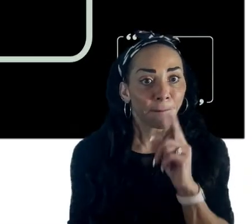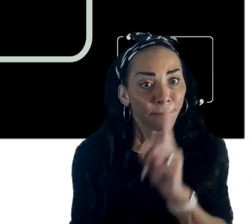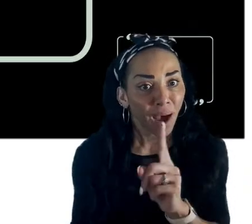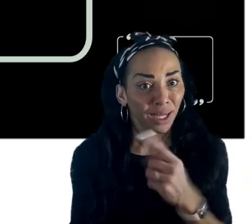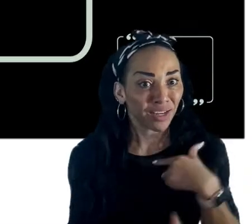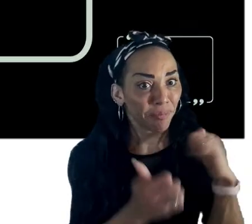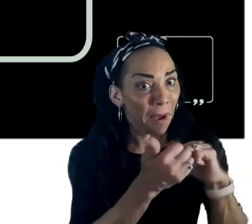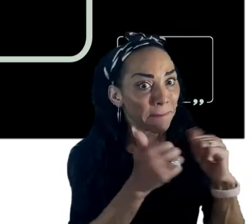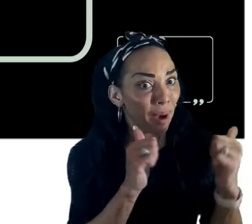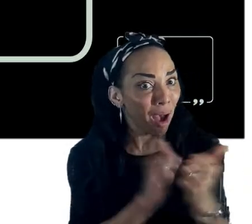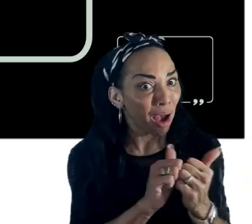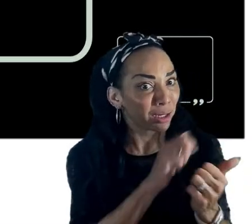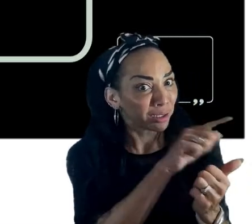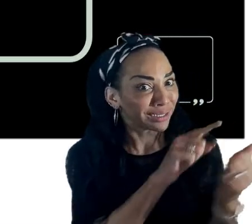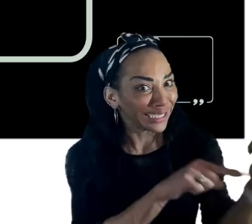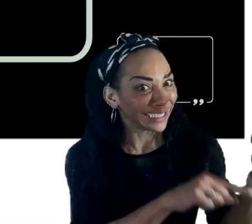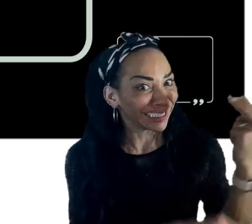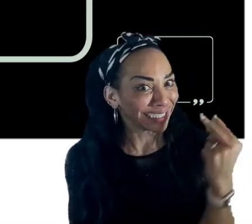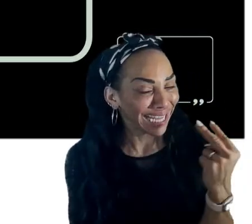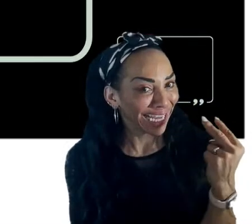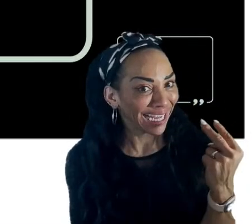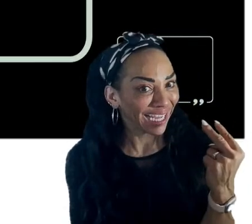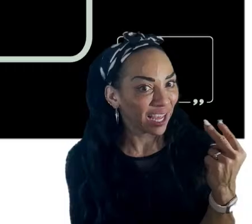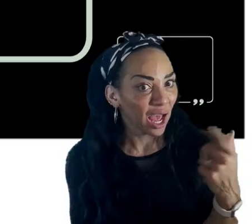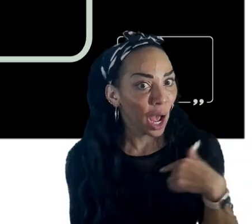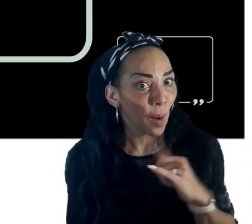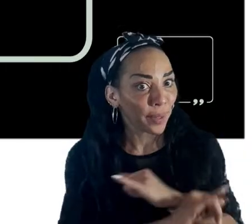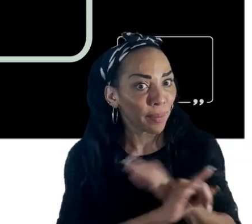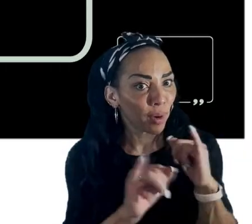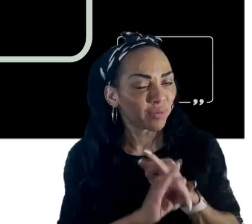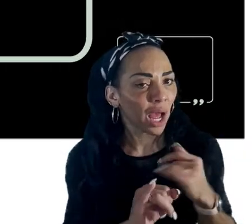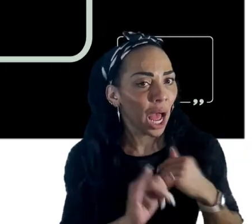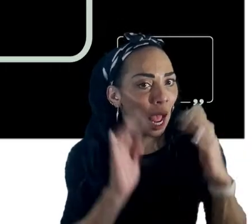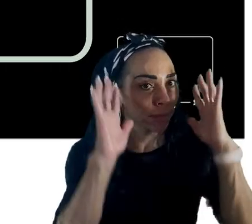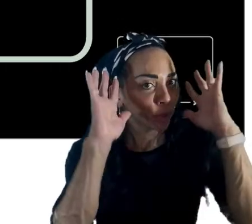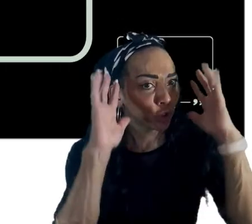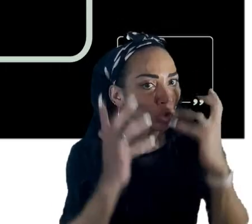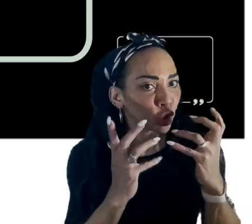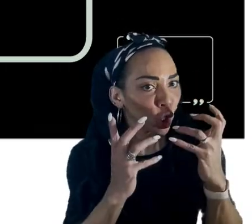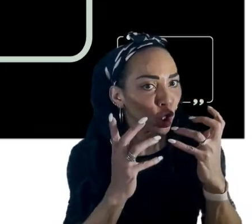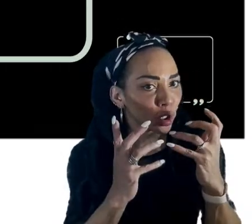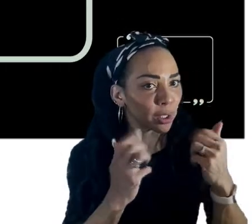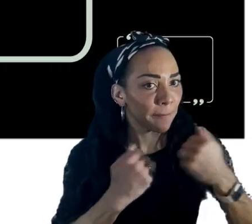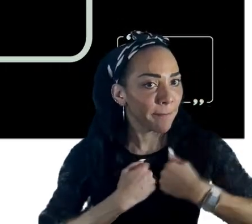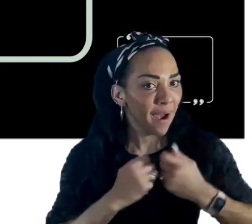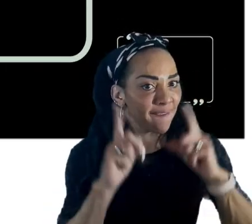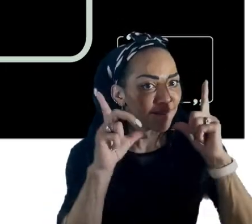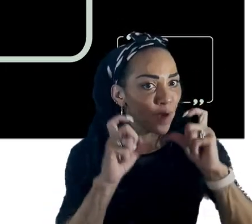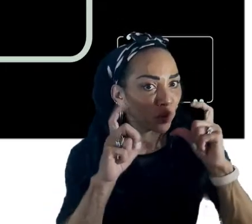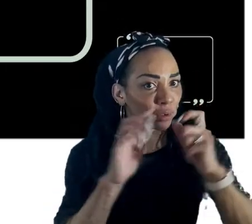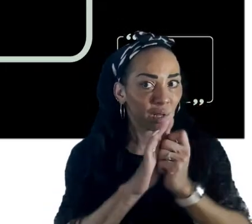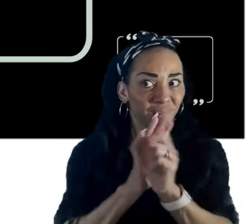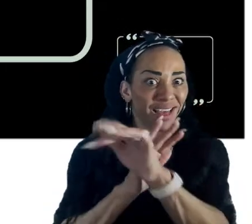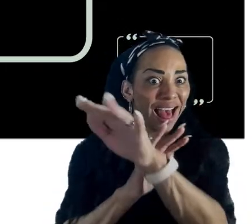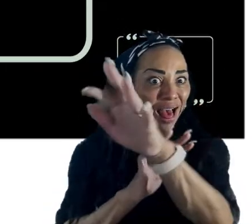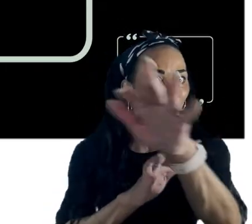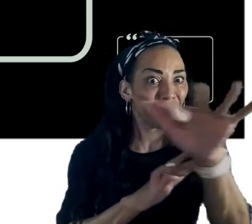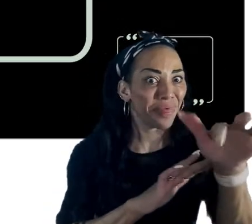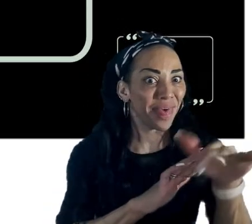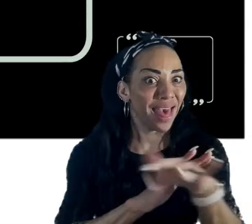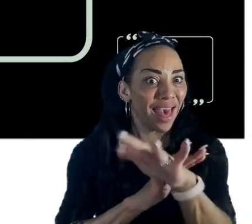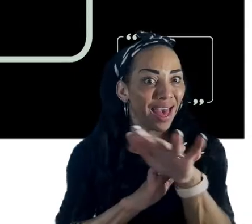me just a tiny bit that those photos are still out there somewhere. So it sort of makes you